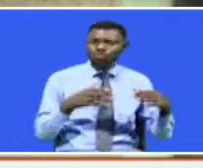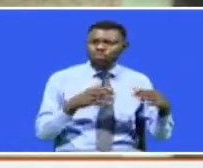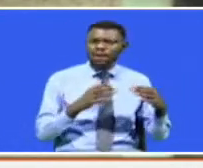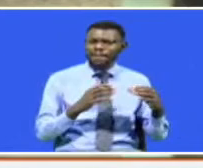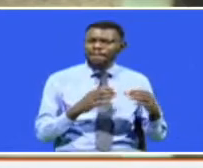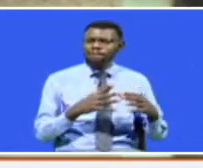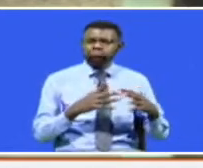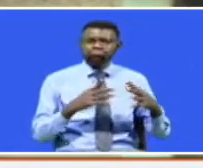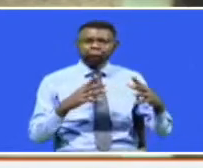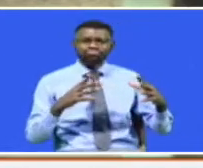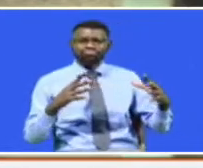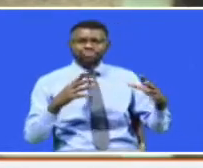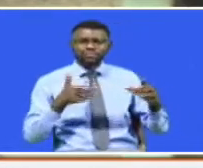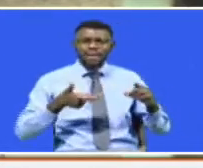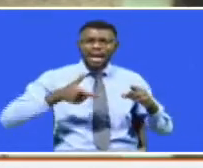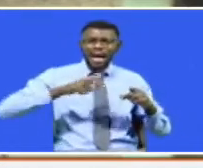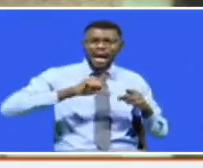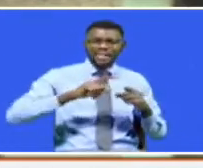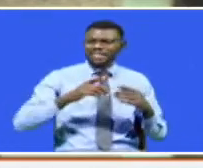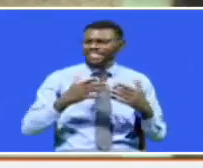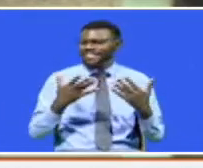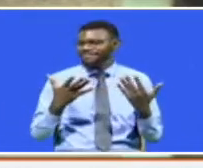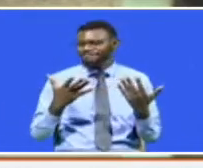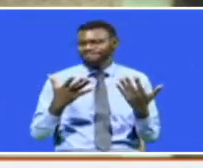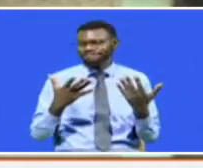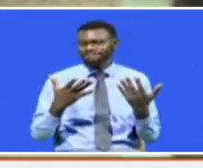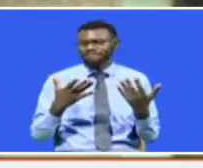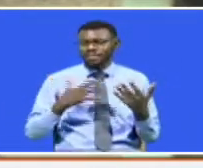wao kuongezeka, walizidi hao vijana.